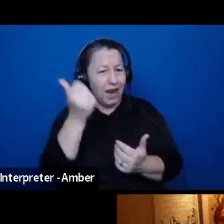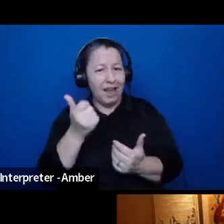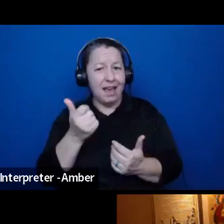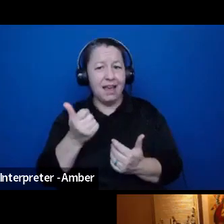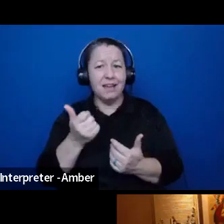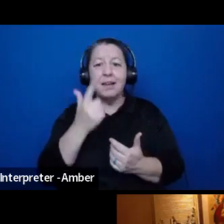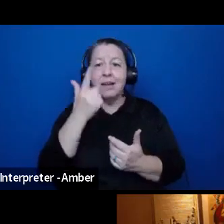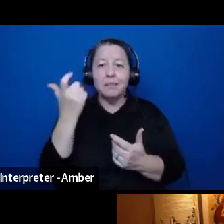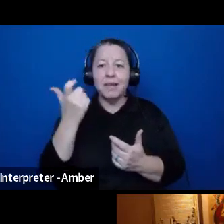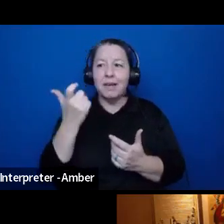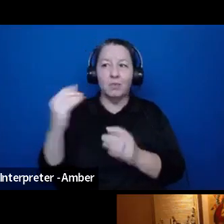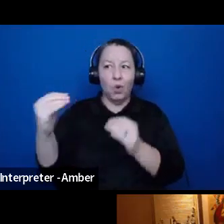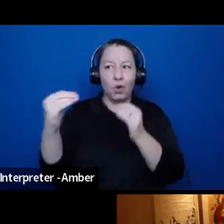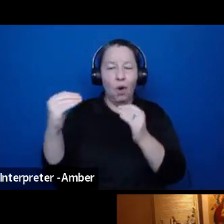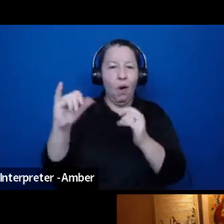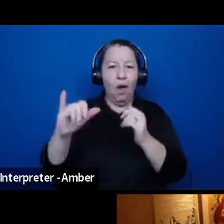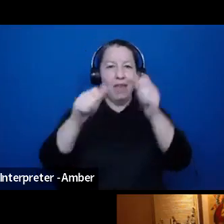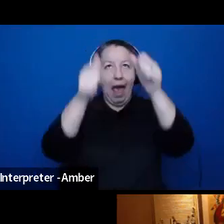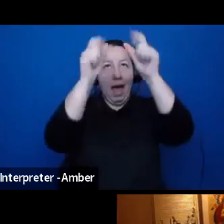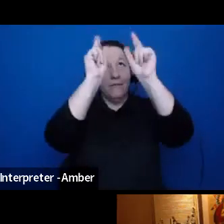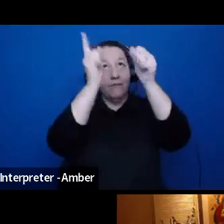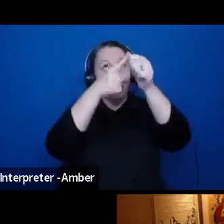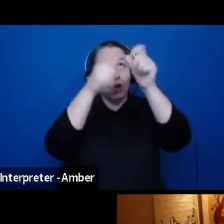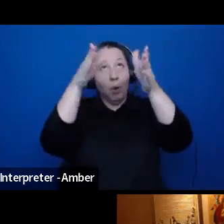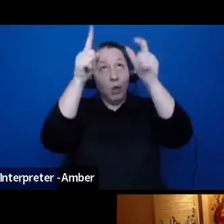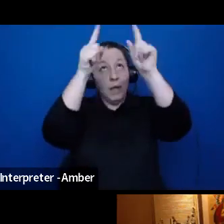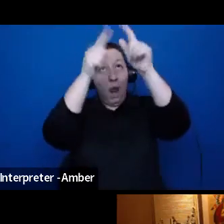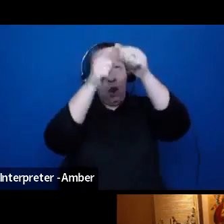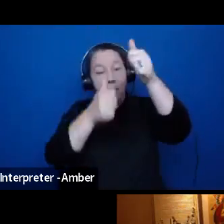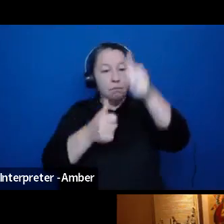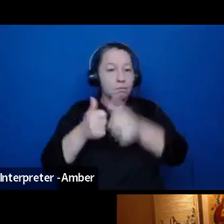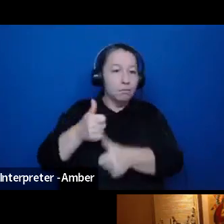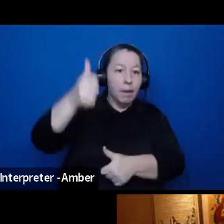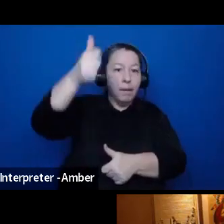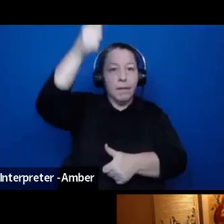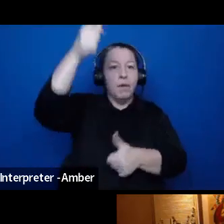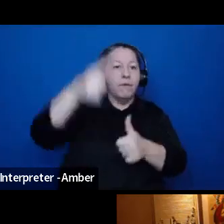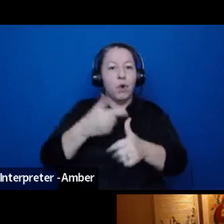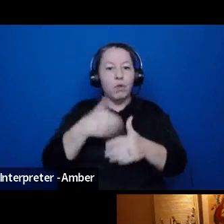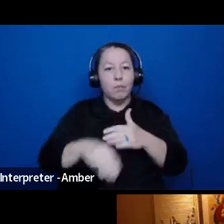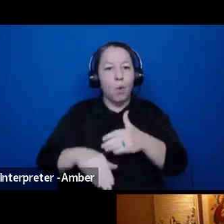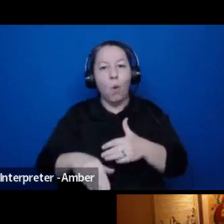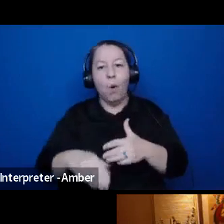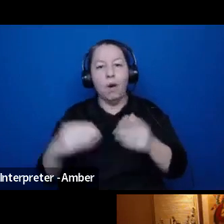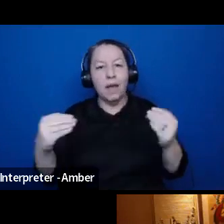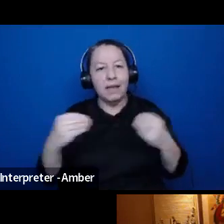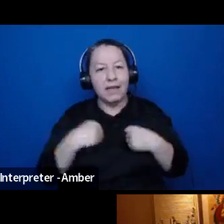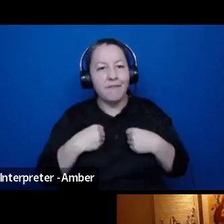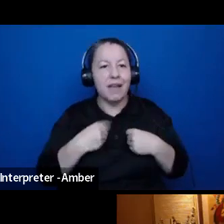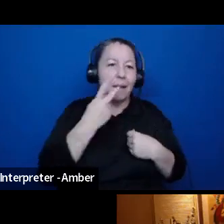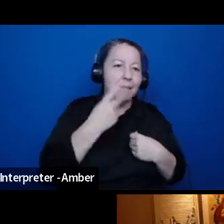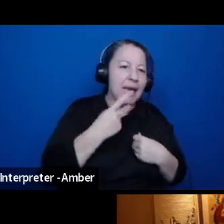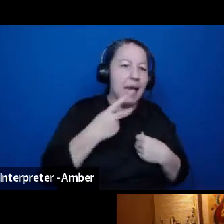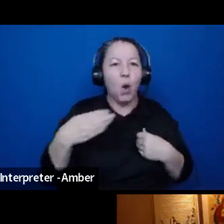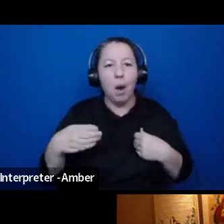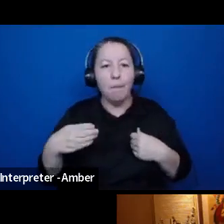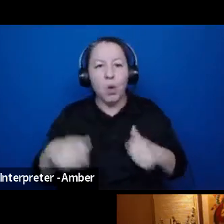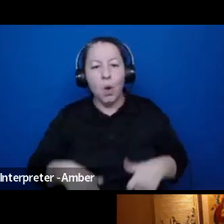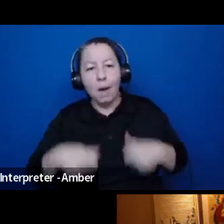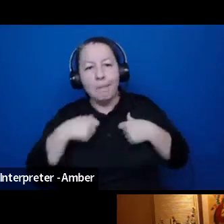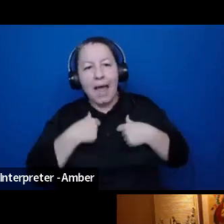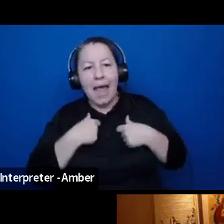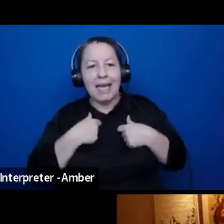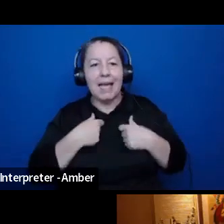know, we're born, you know, when they put us in a little pink or blue blanket, when they put us in rows in a school,